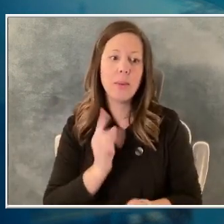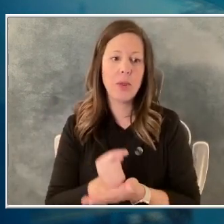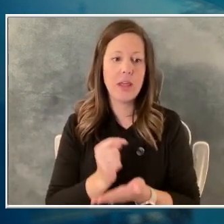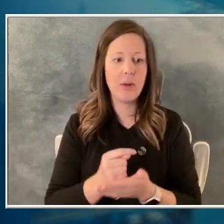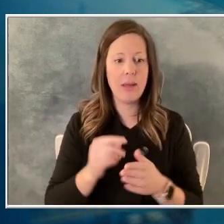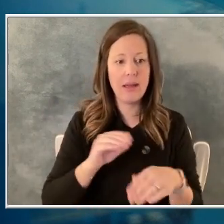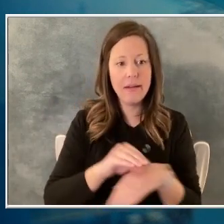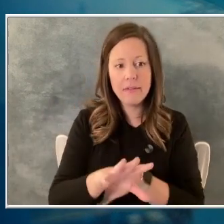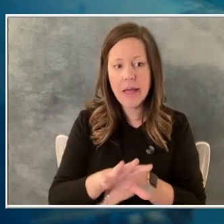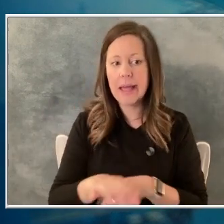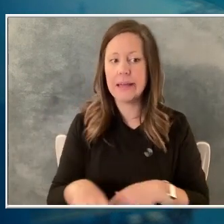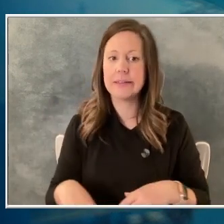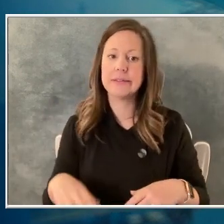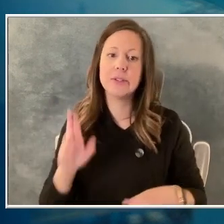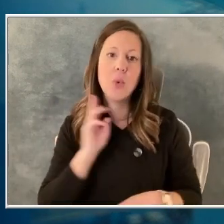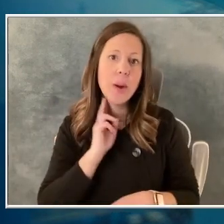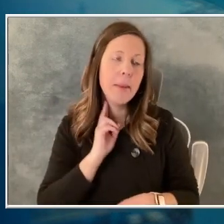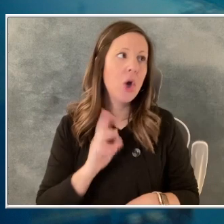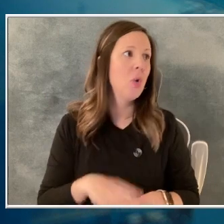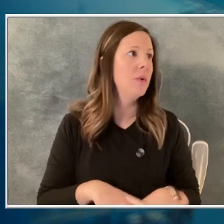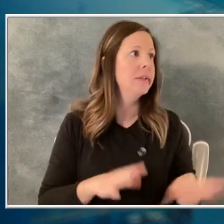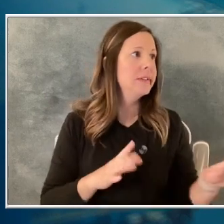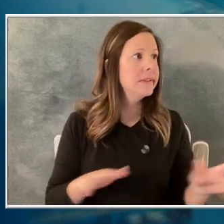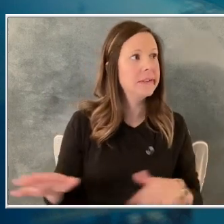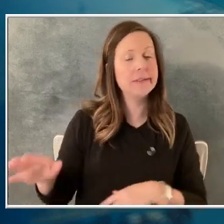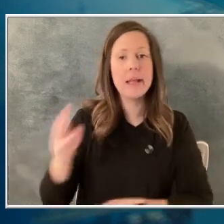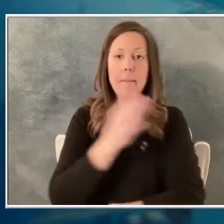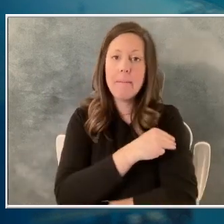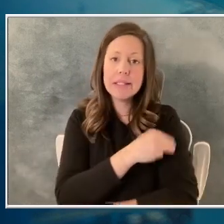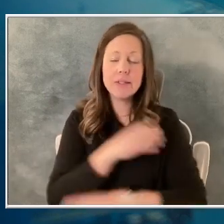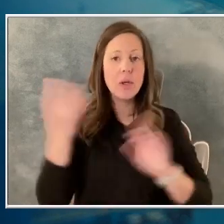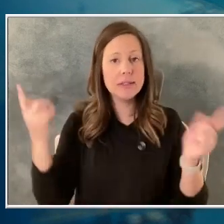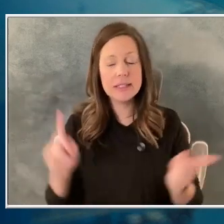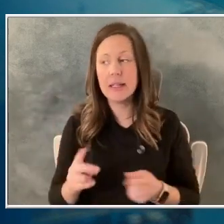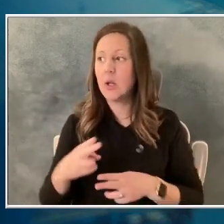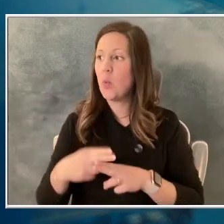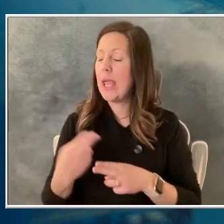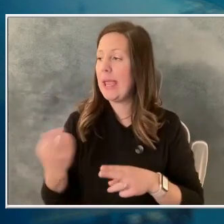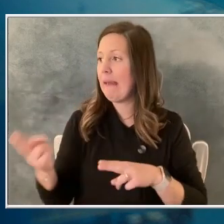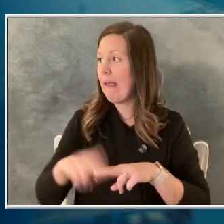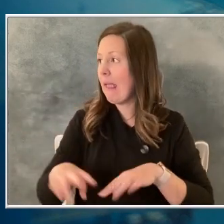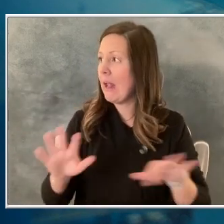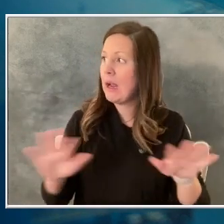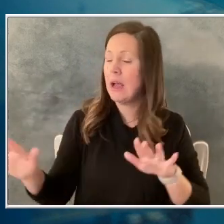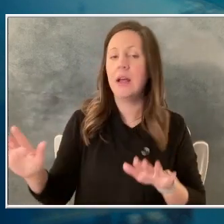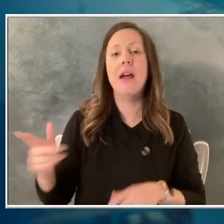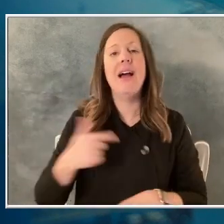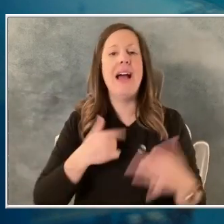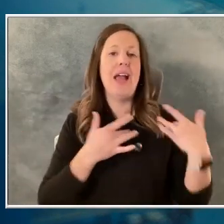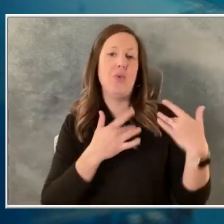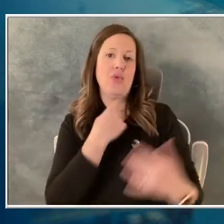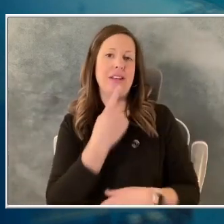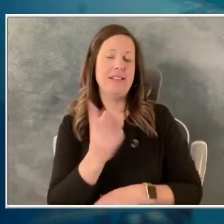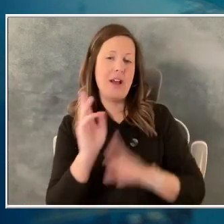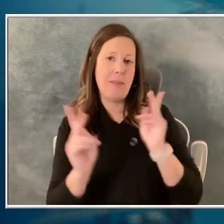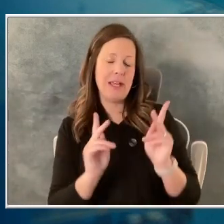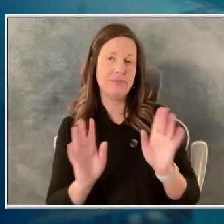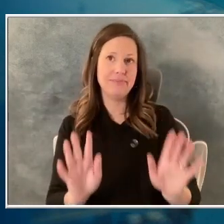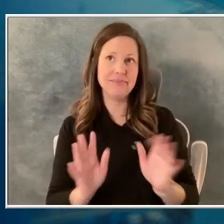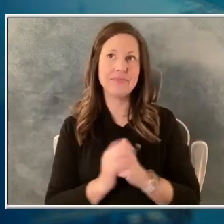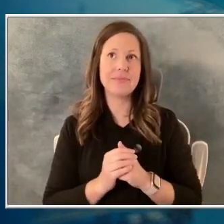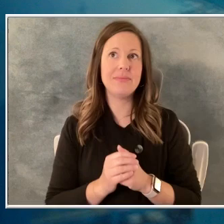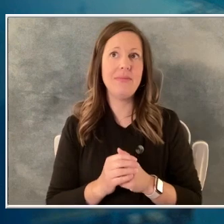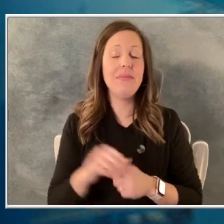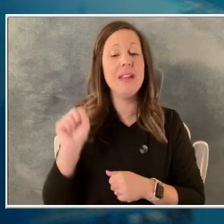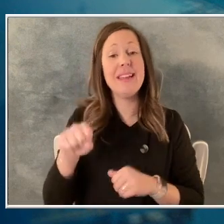feel tired, you may lose muscle mass, you may gain a lot of weight. And what I usually tell patients is, yes, it could cause